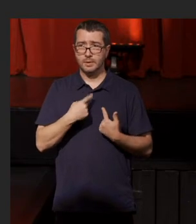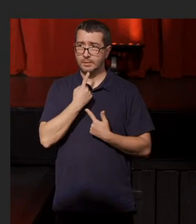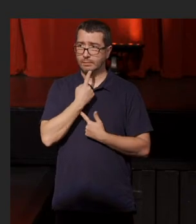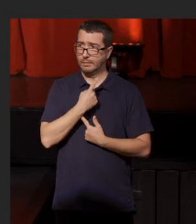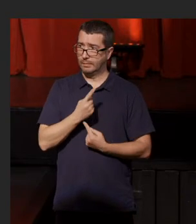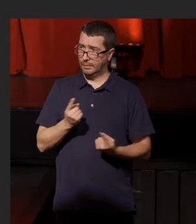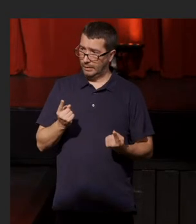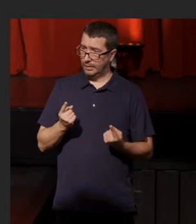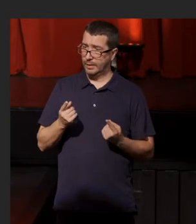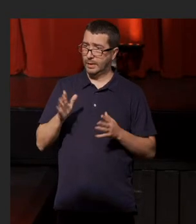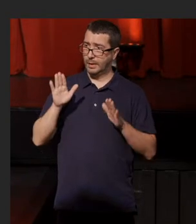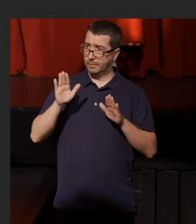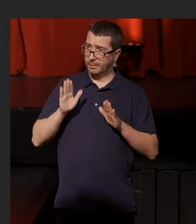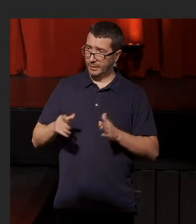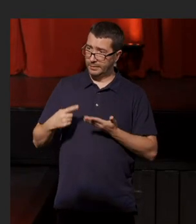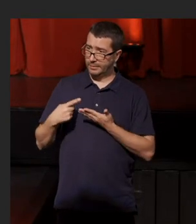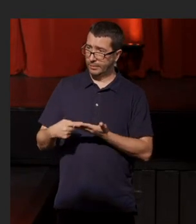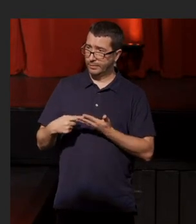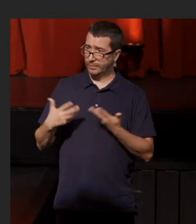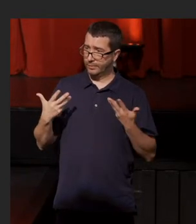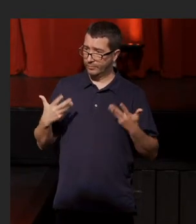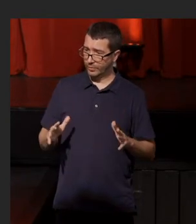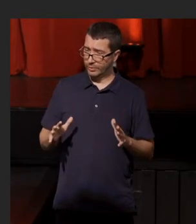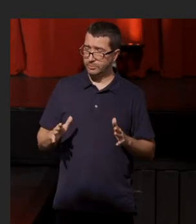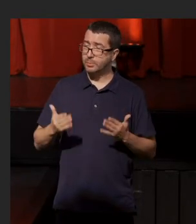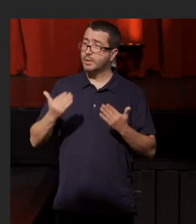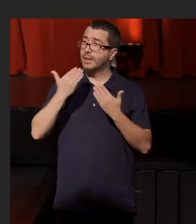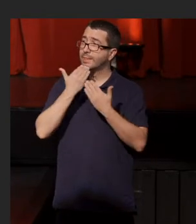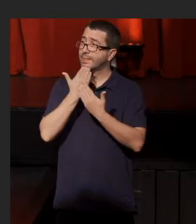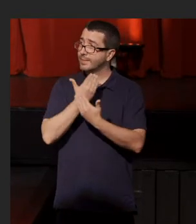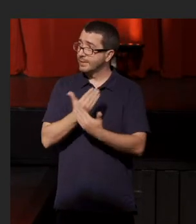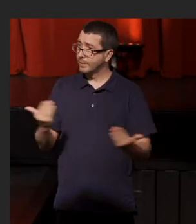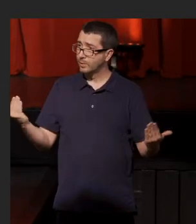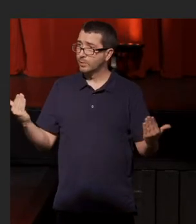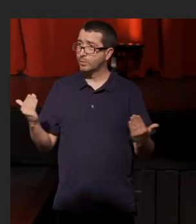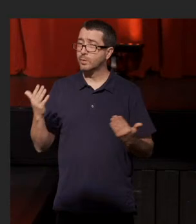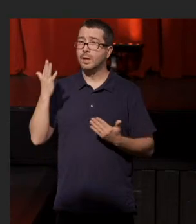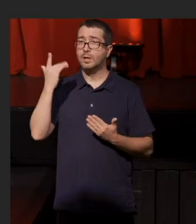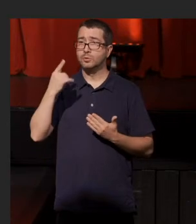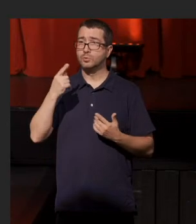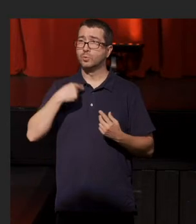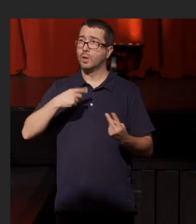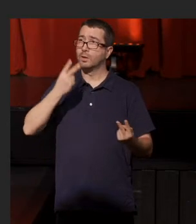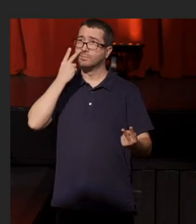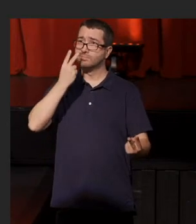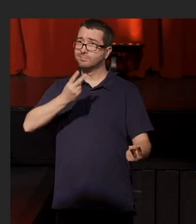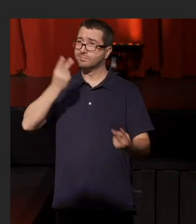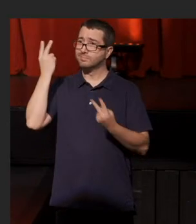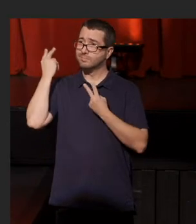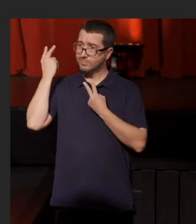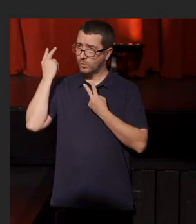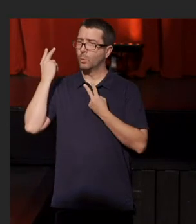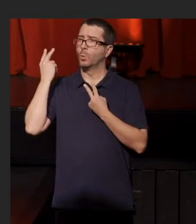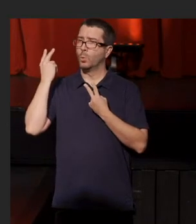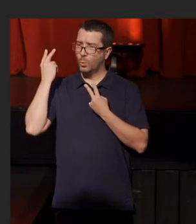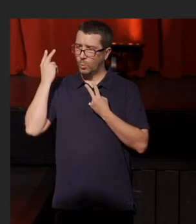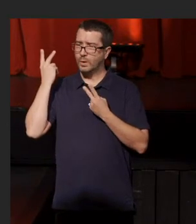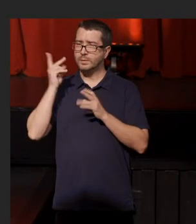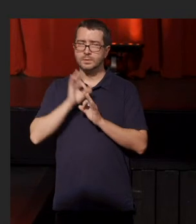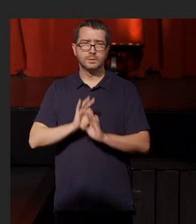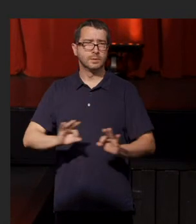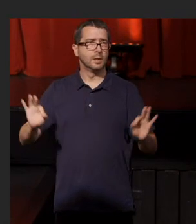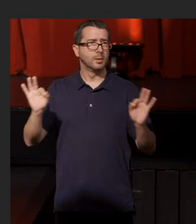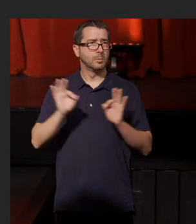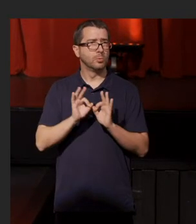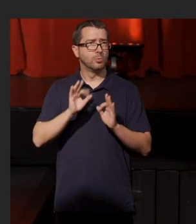this amazing conversation. But I thank you, because that's what you took me back to, and I think that is so important